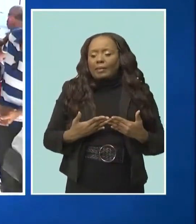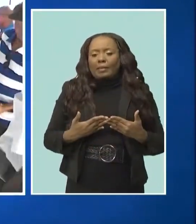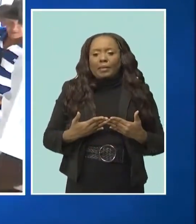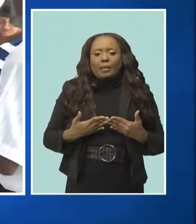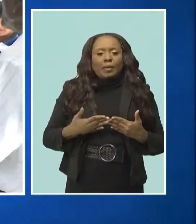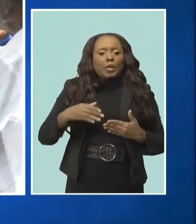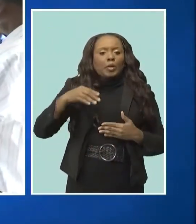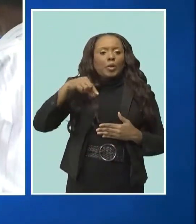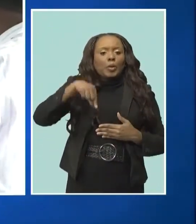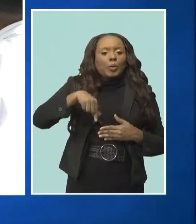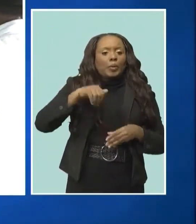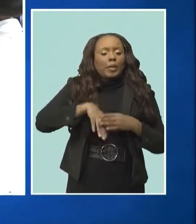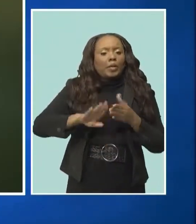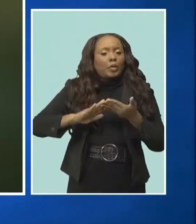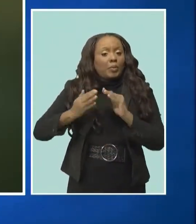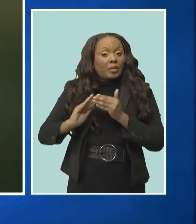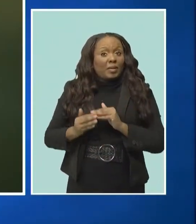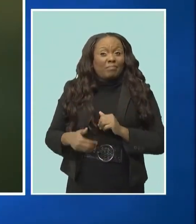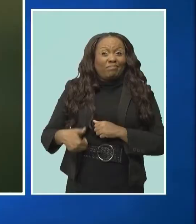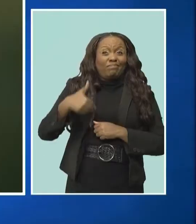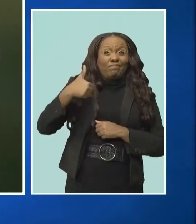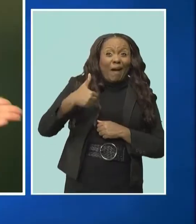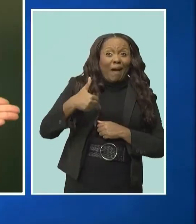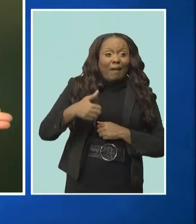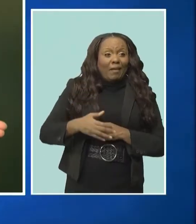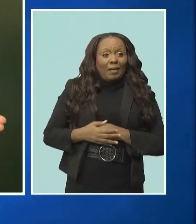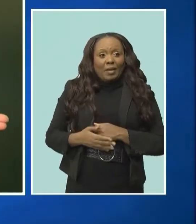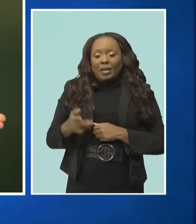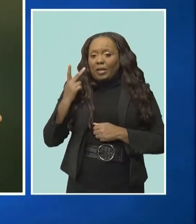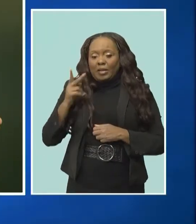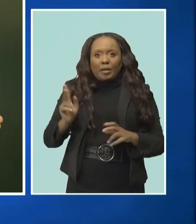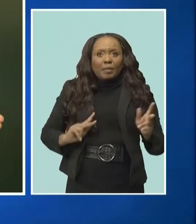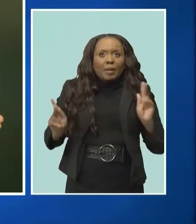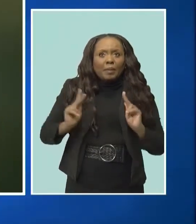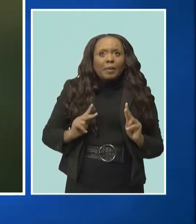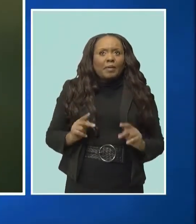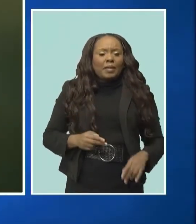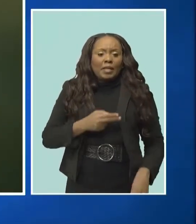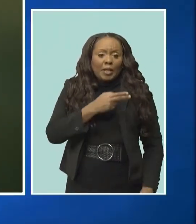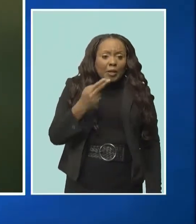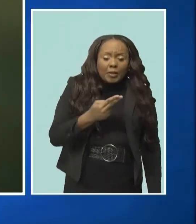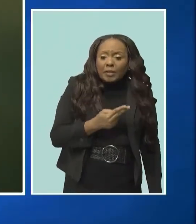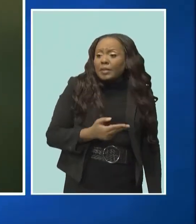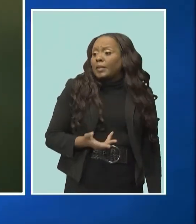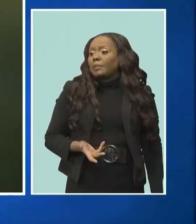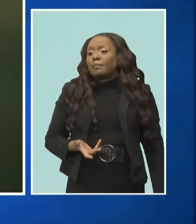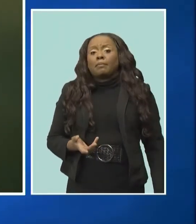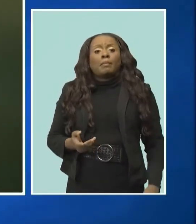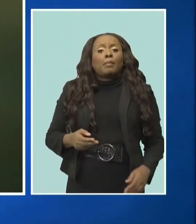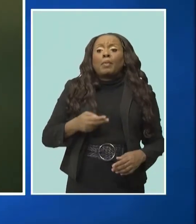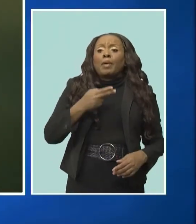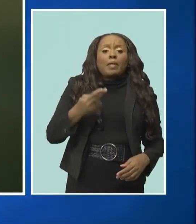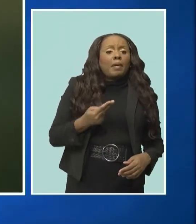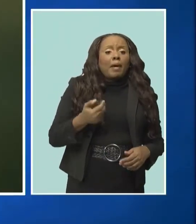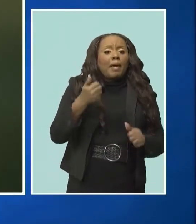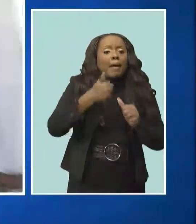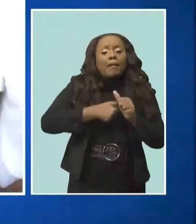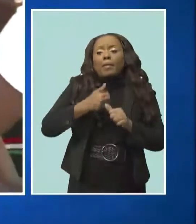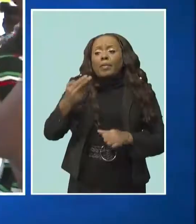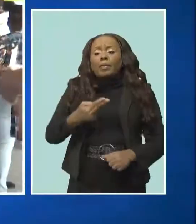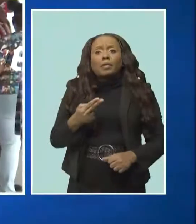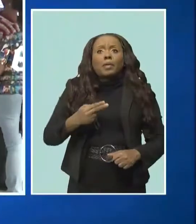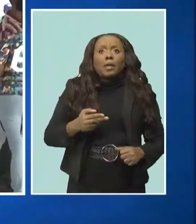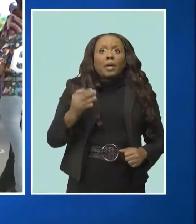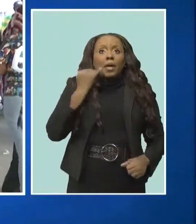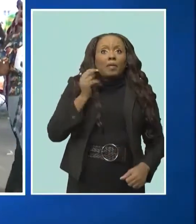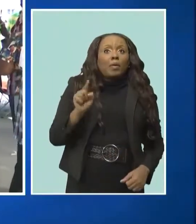is. And you see some persons, they plan from Thursday to the next Thursday, and they are going to queue no matter what, because if they only